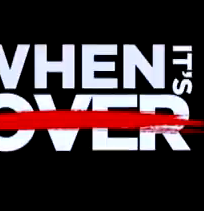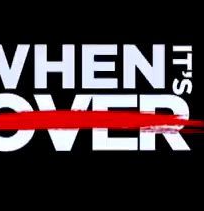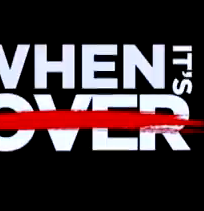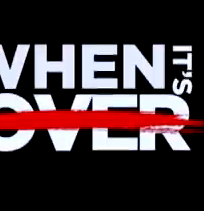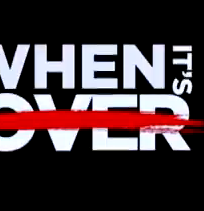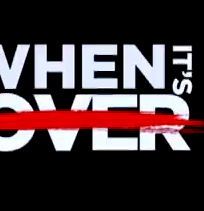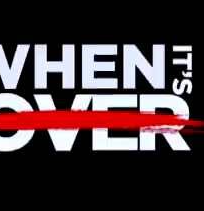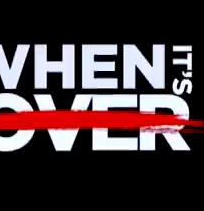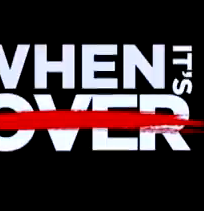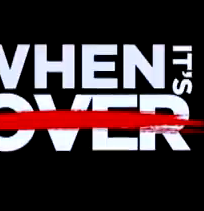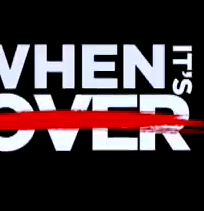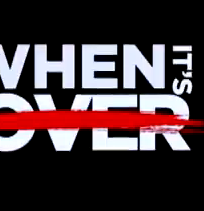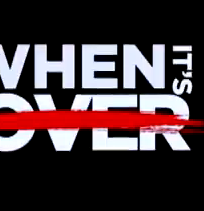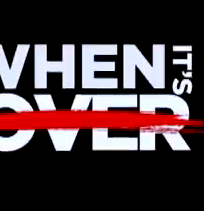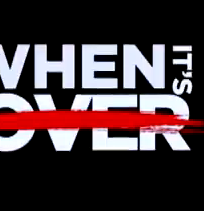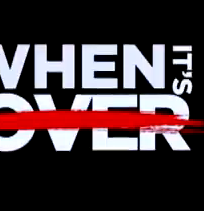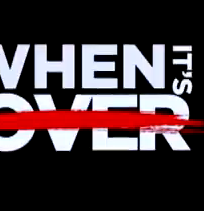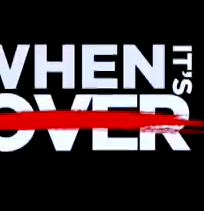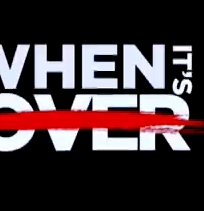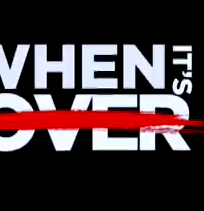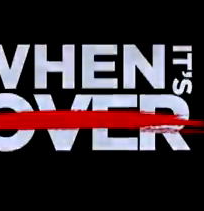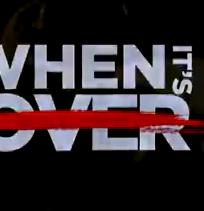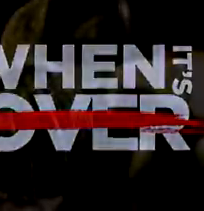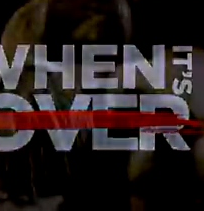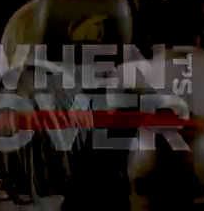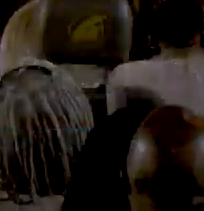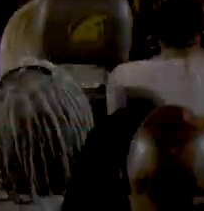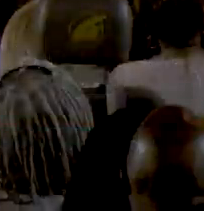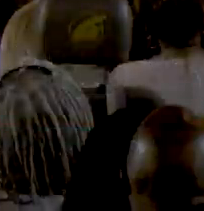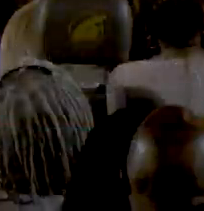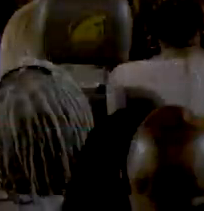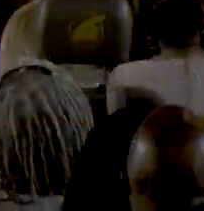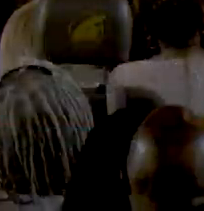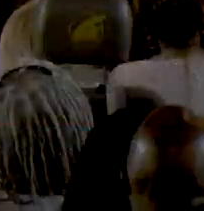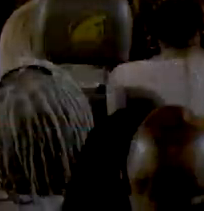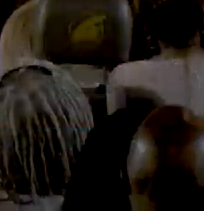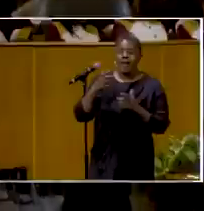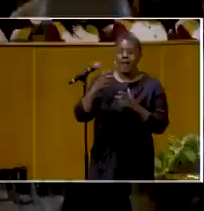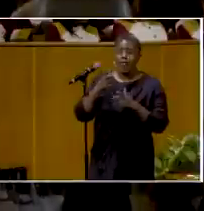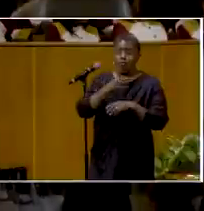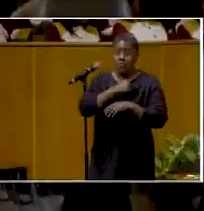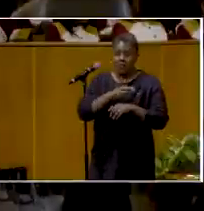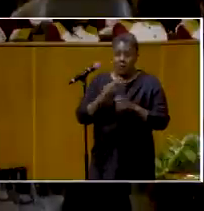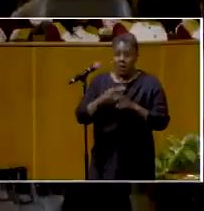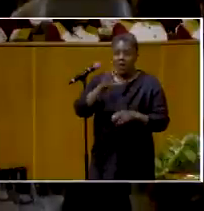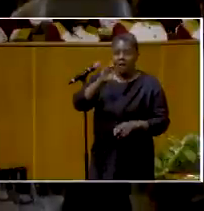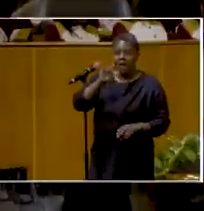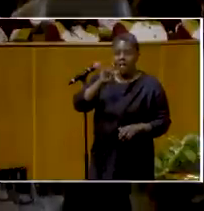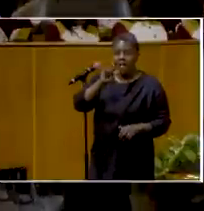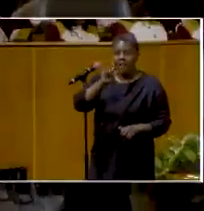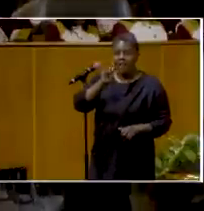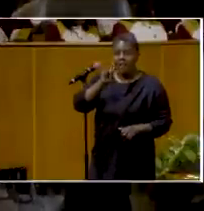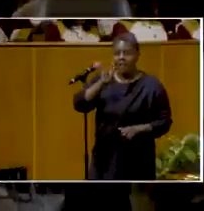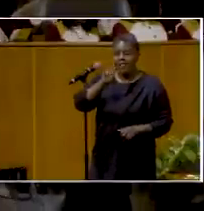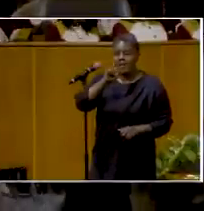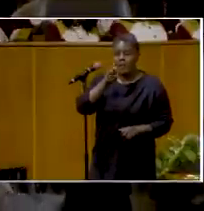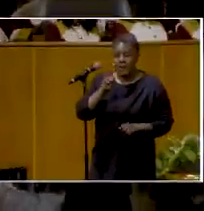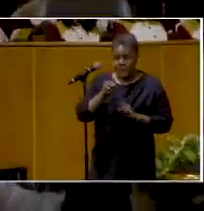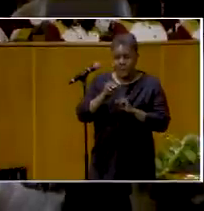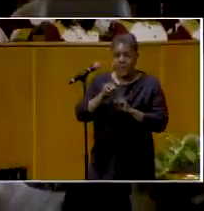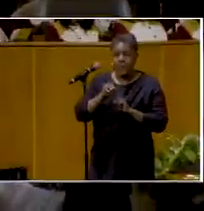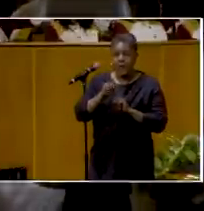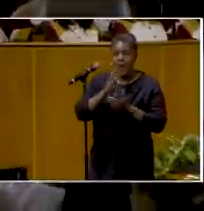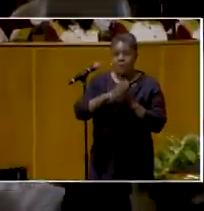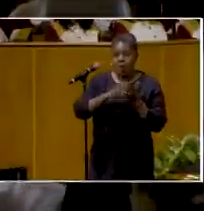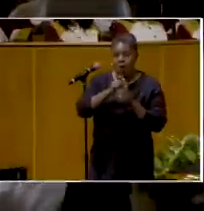John Calvin is where the theological position of Calvinism comes from. Calvinism is the rooting of the Reformed